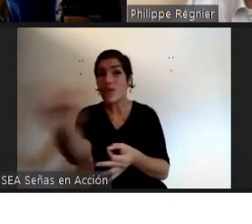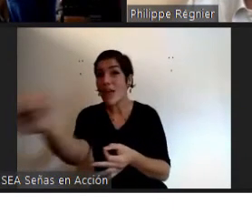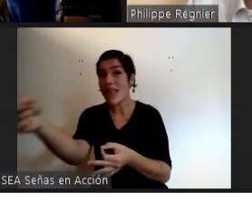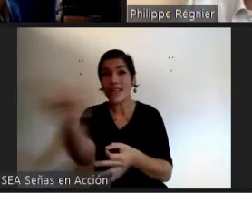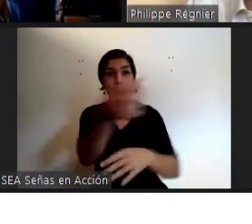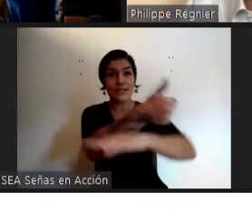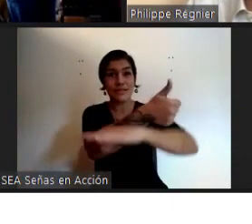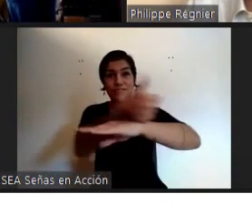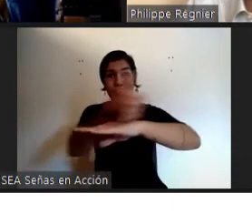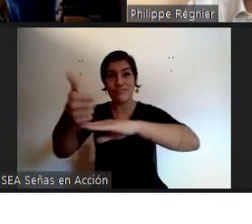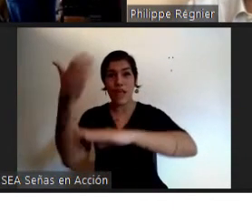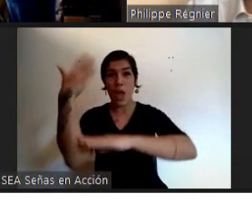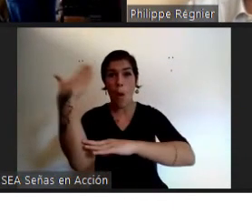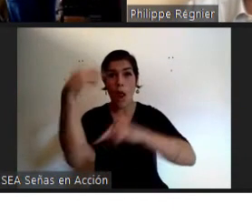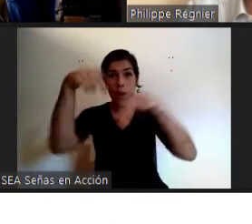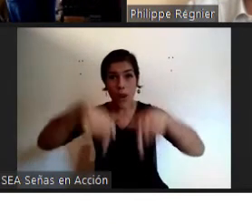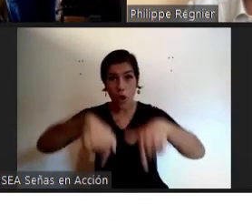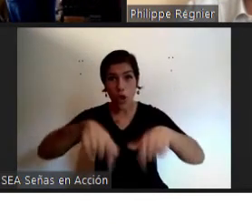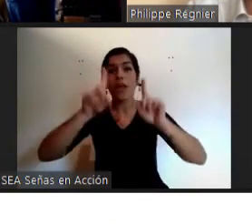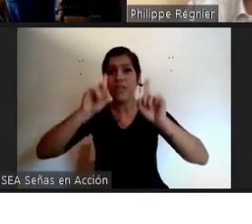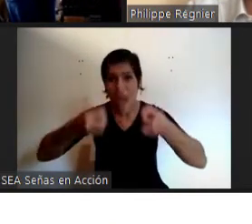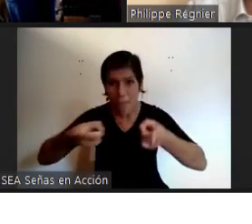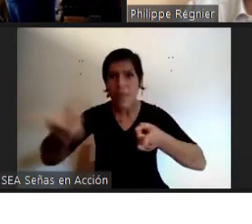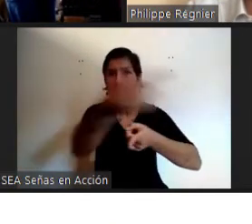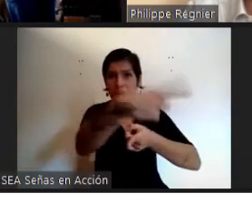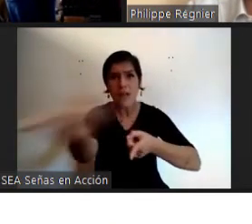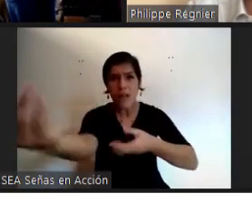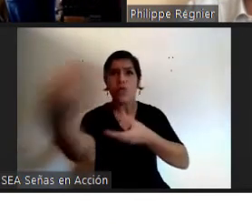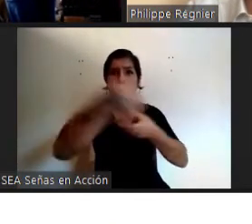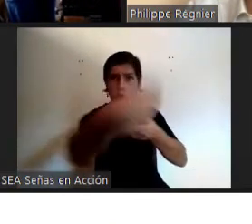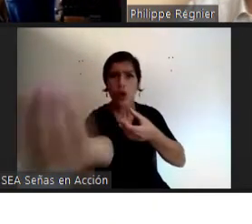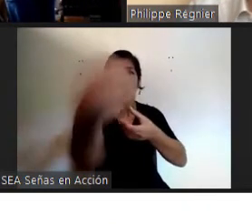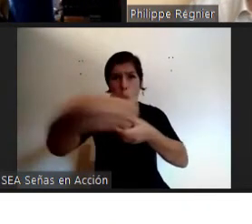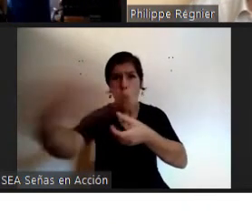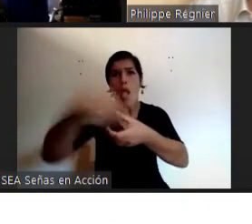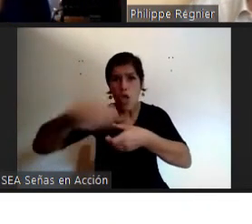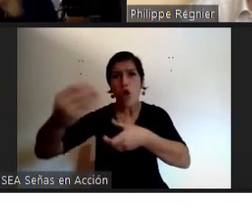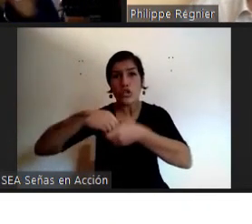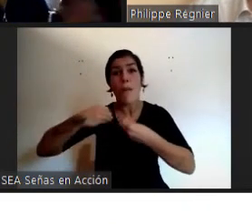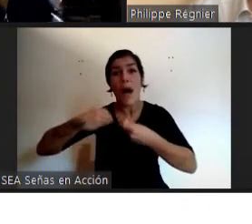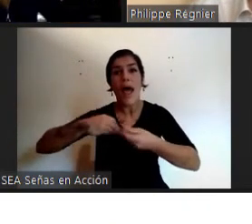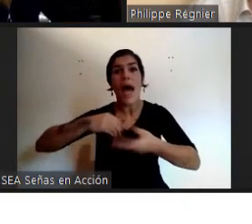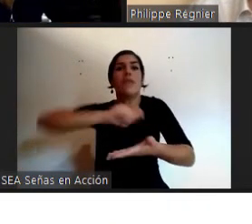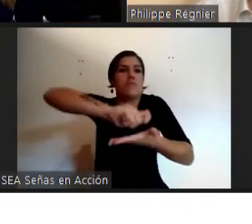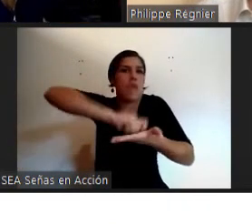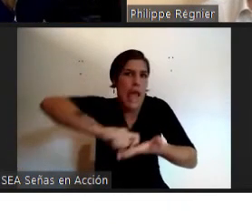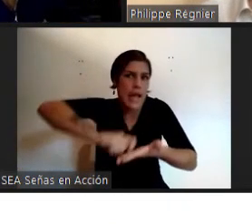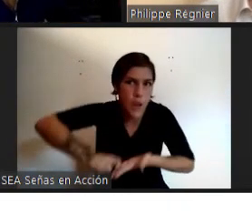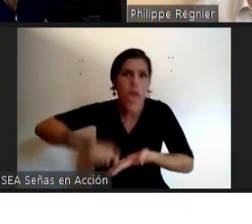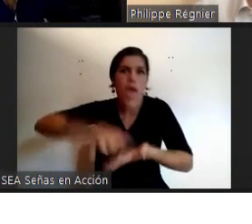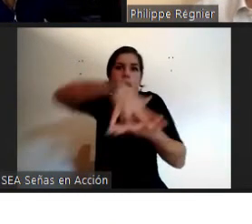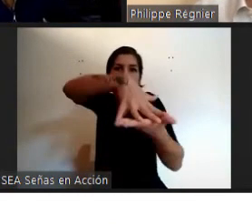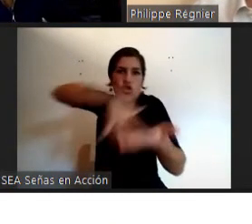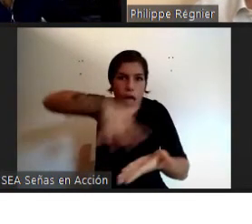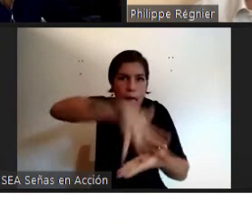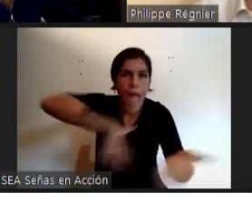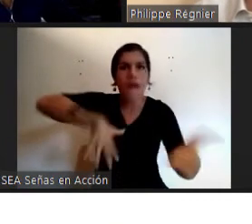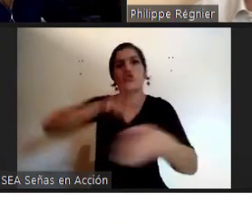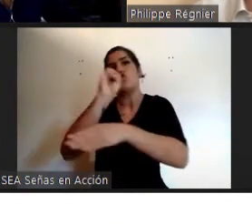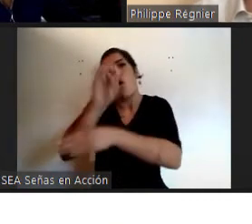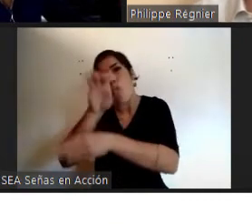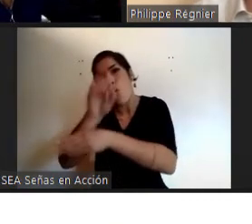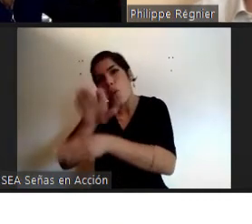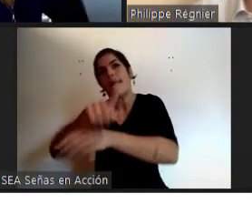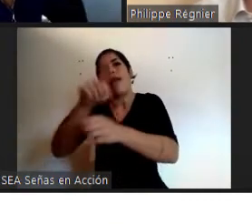we all were stakeholders, participants of this process of promotion and creation of narratives from